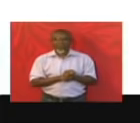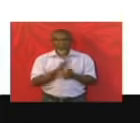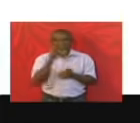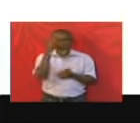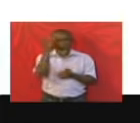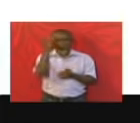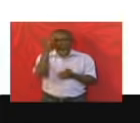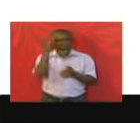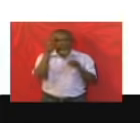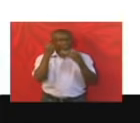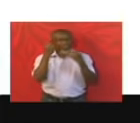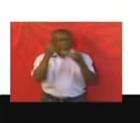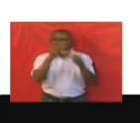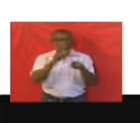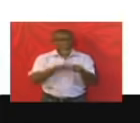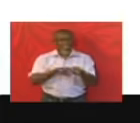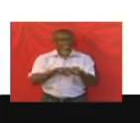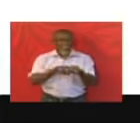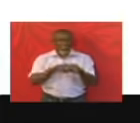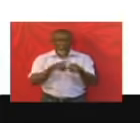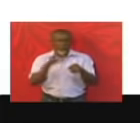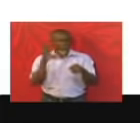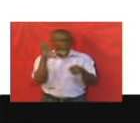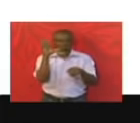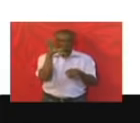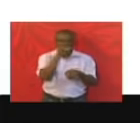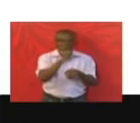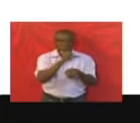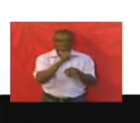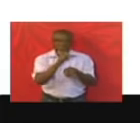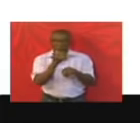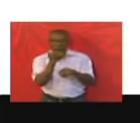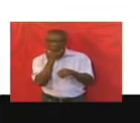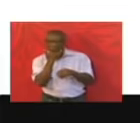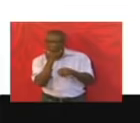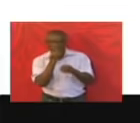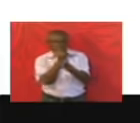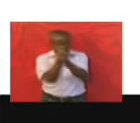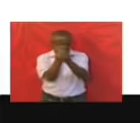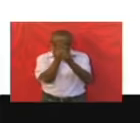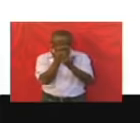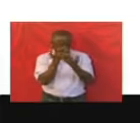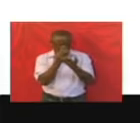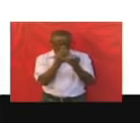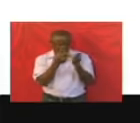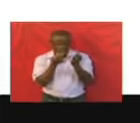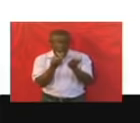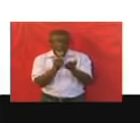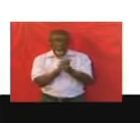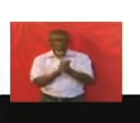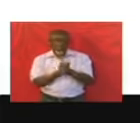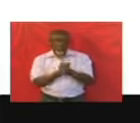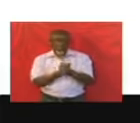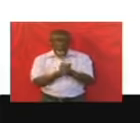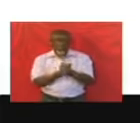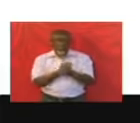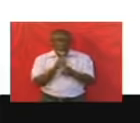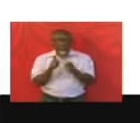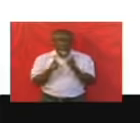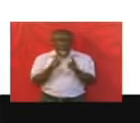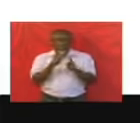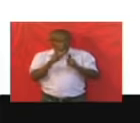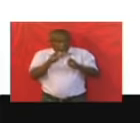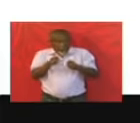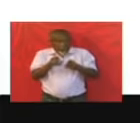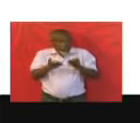of misinformation that starts as soon as we have these press conferences, especially when we have these emotive issues